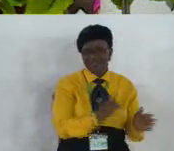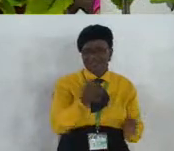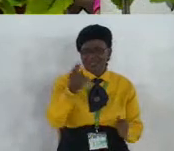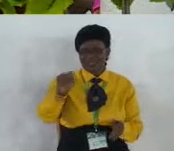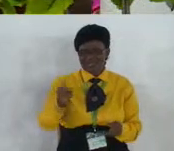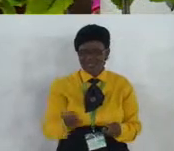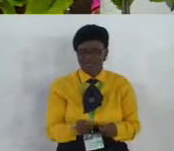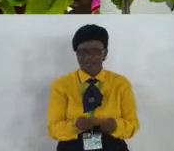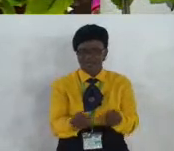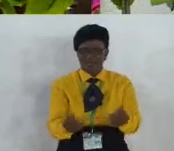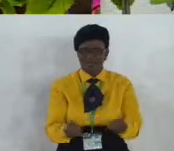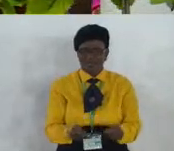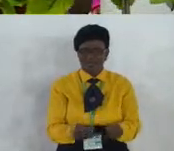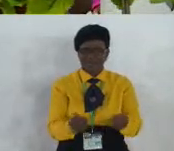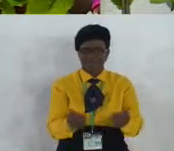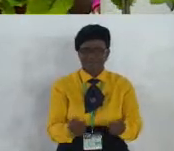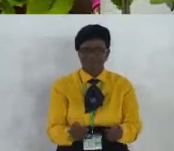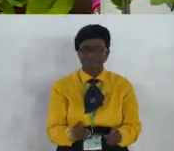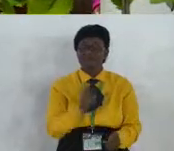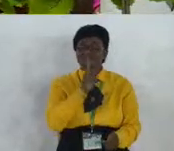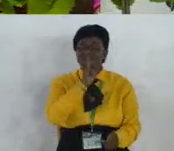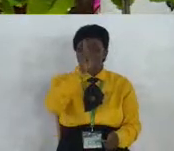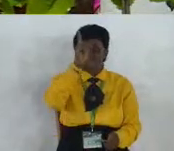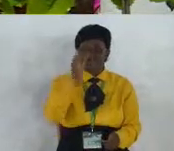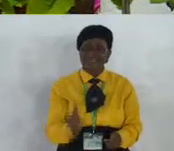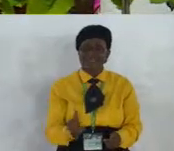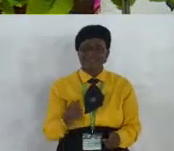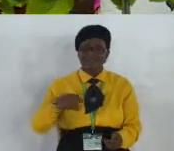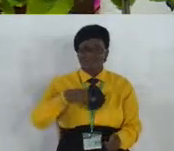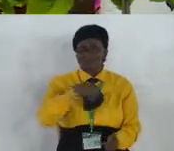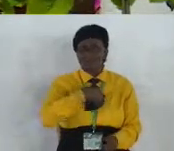But actually, we are going to pray.